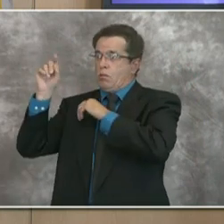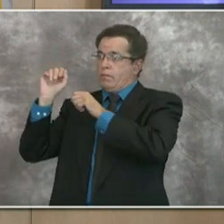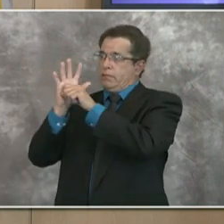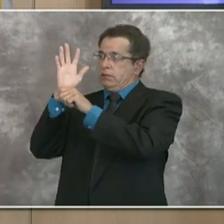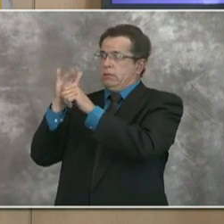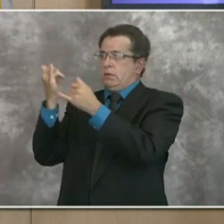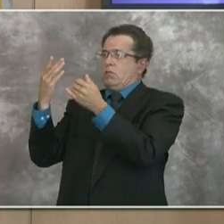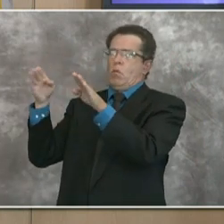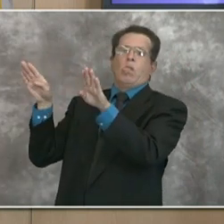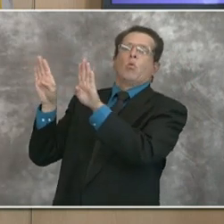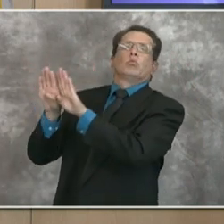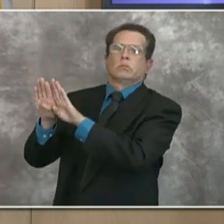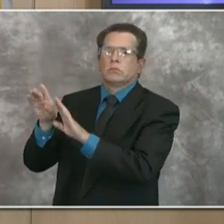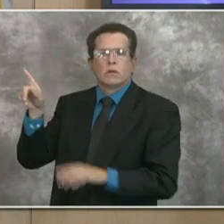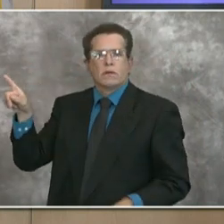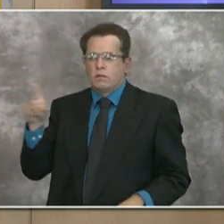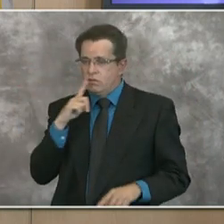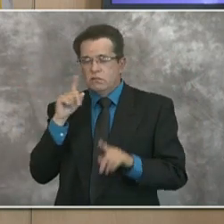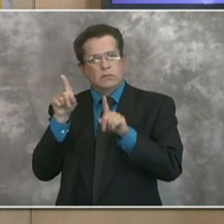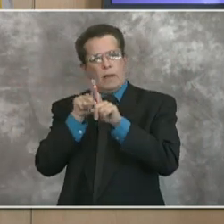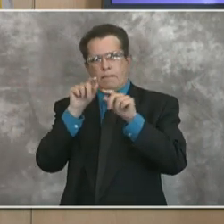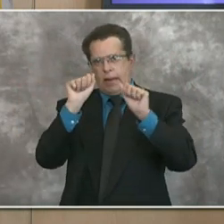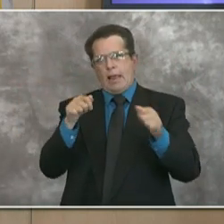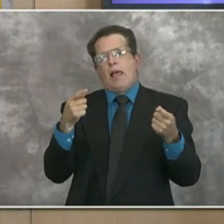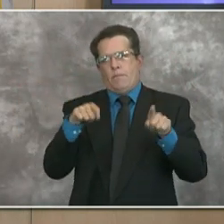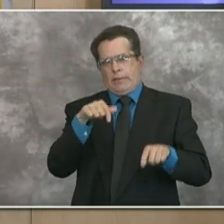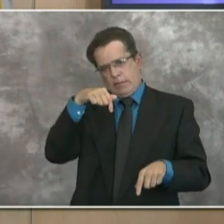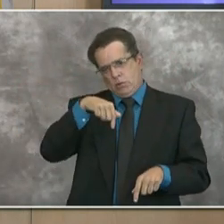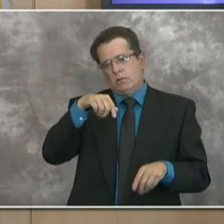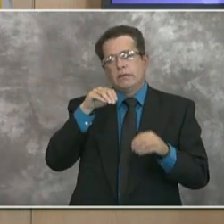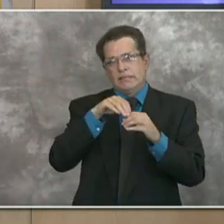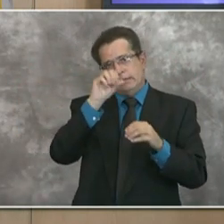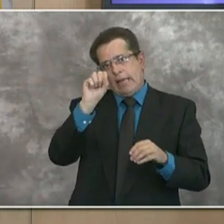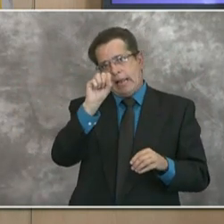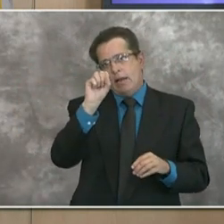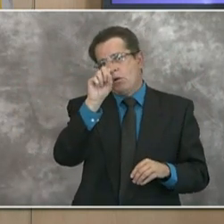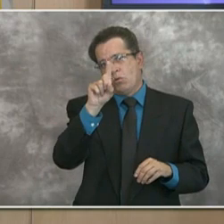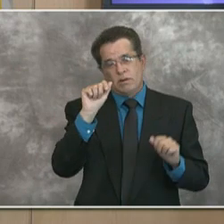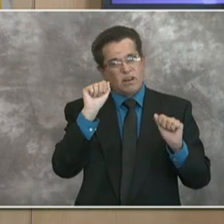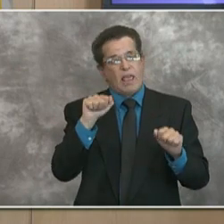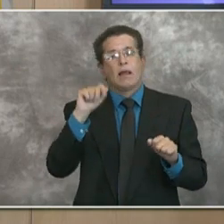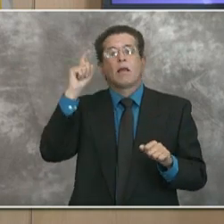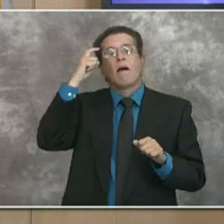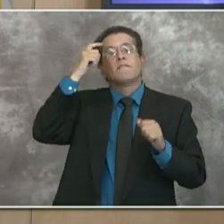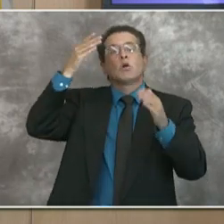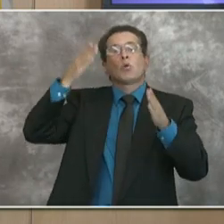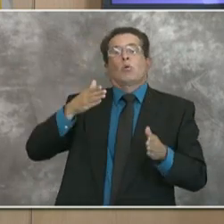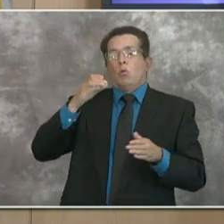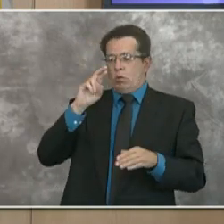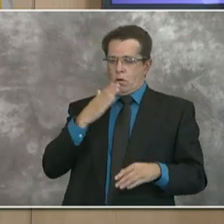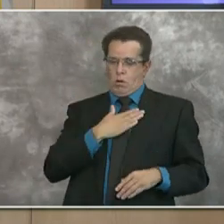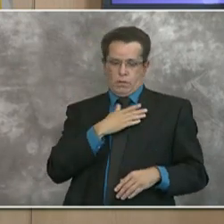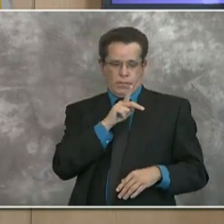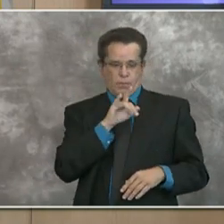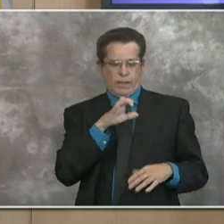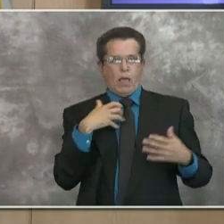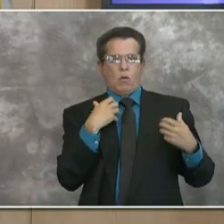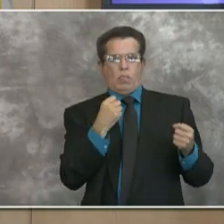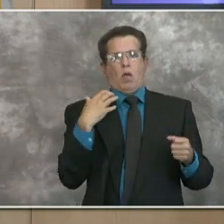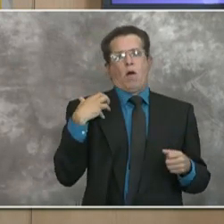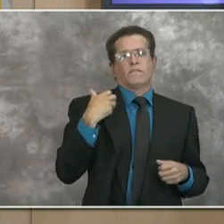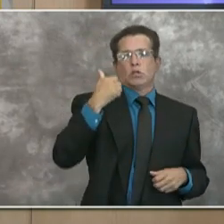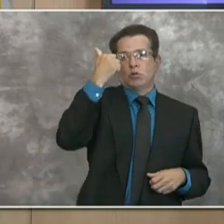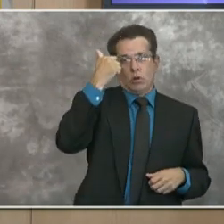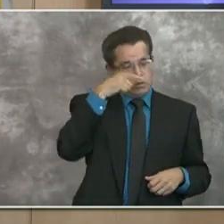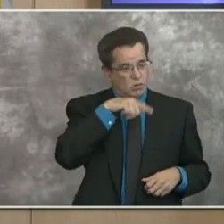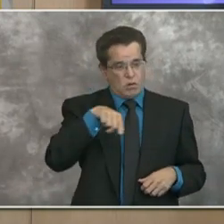now closed, the same thing could happen to us here in San Diego, either via the governor or via our own public health officer,